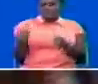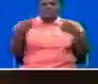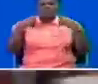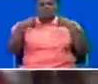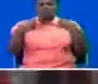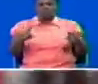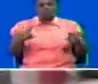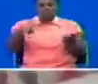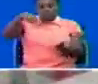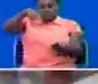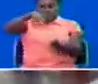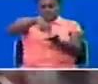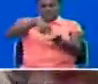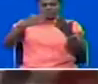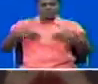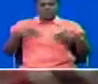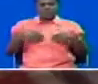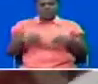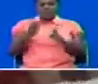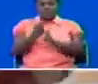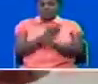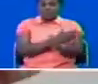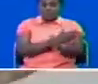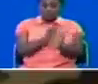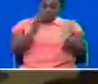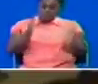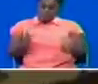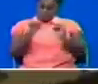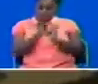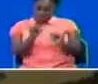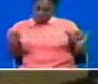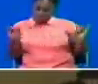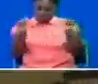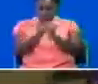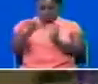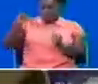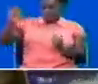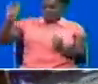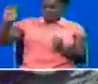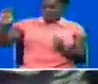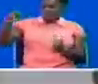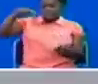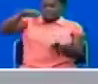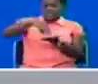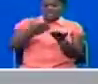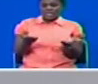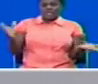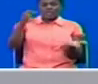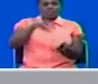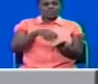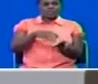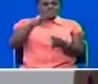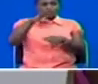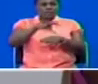aspirants as required by law before one can be cleared by the IEBC to vie for any post. We have received from